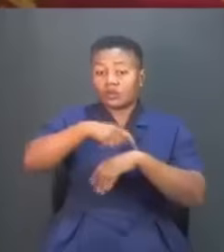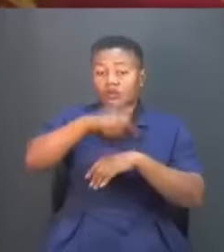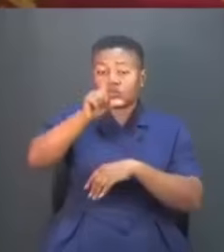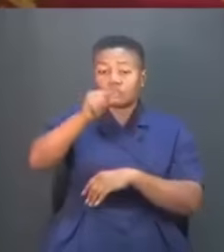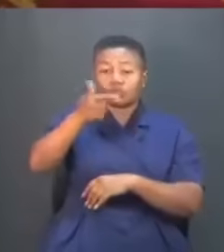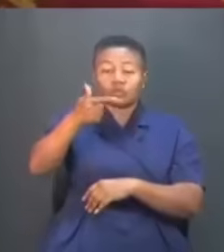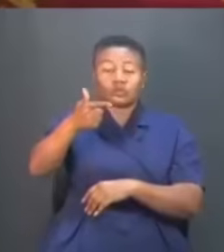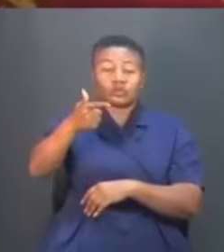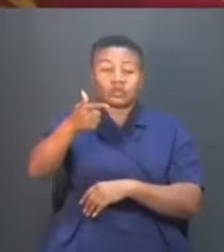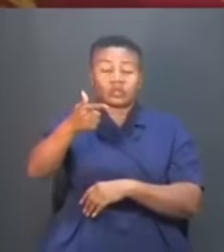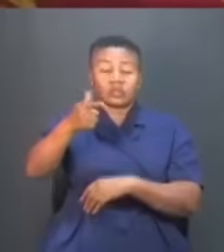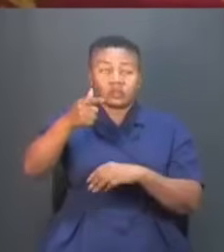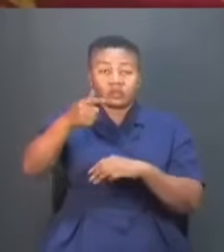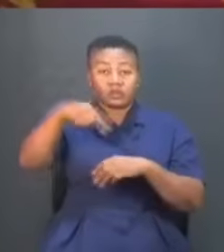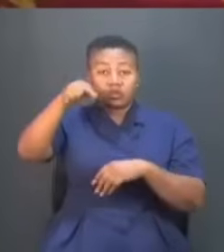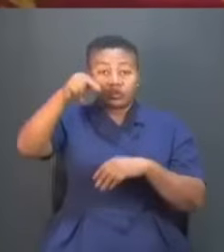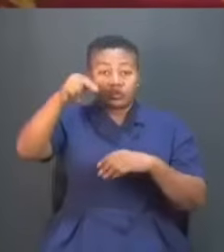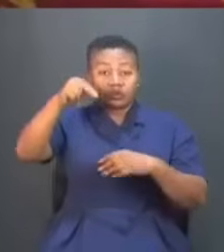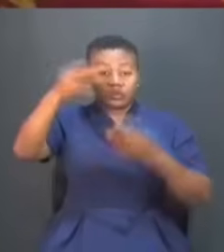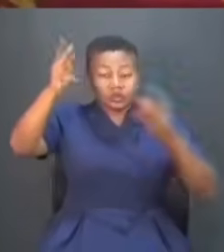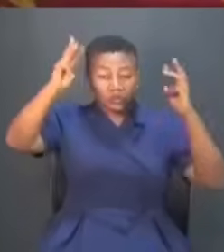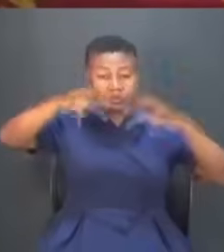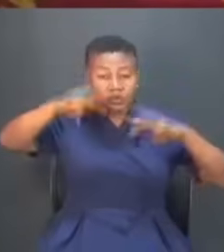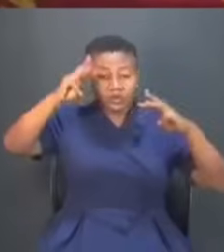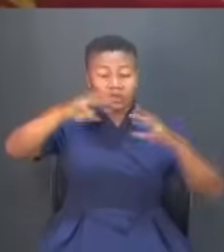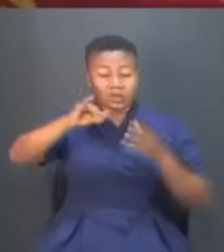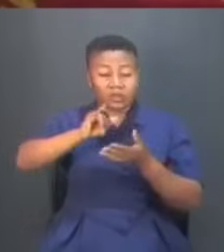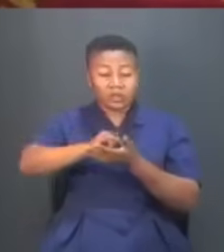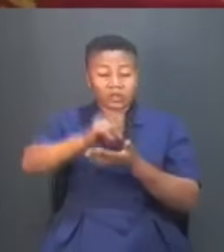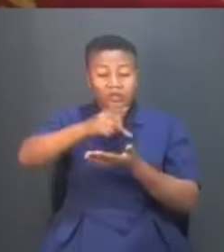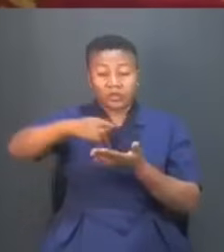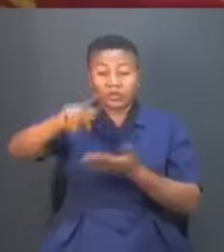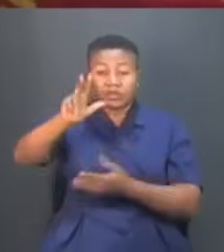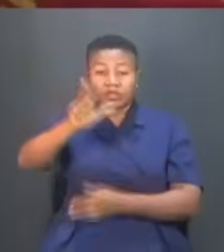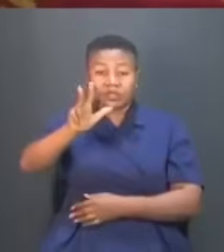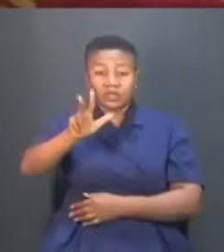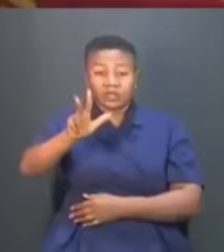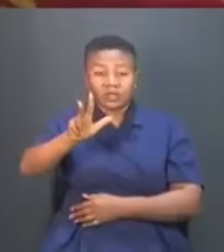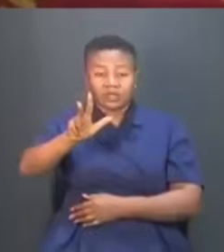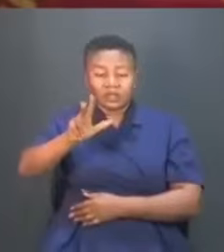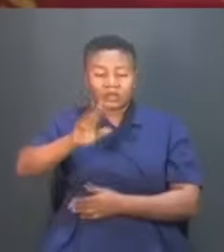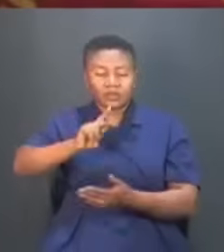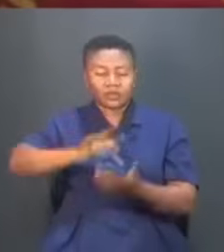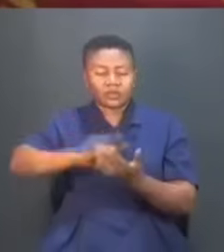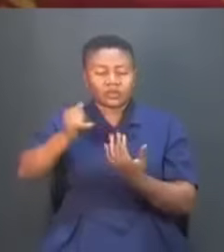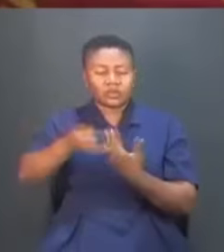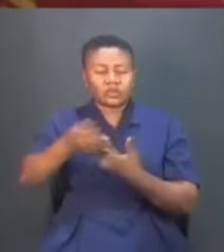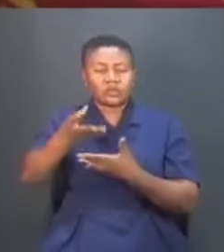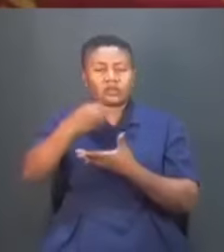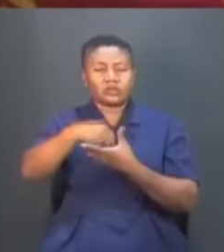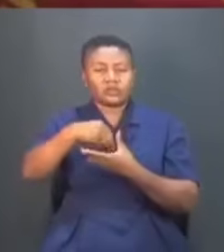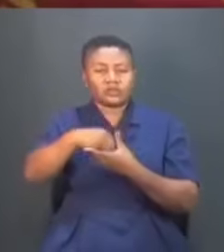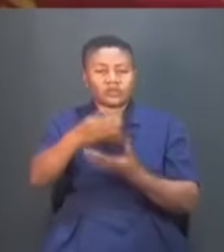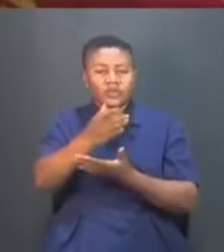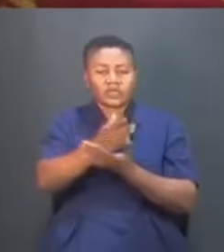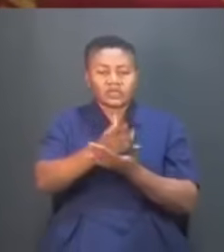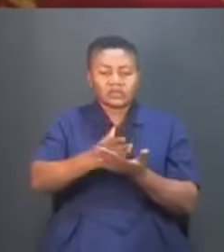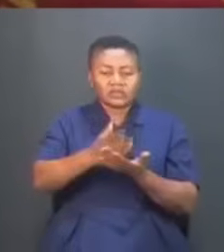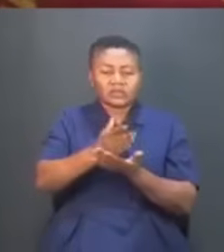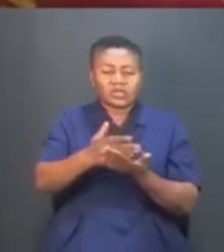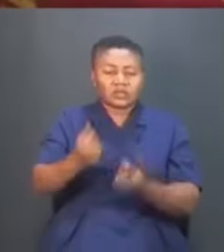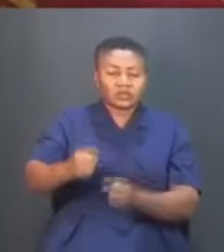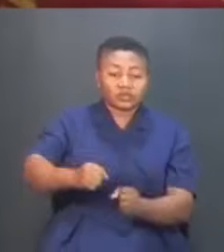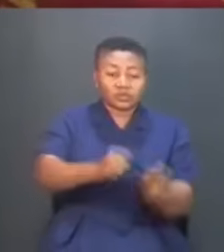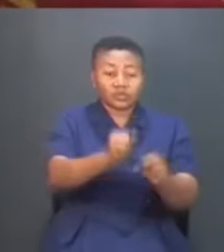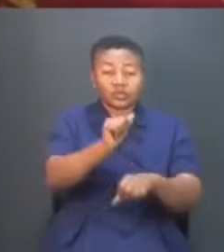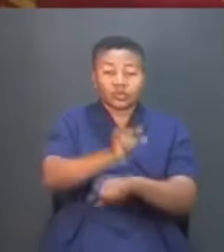floods. The scope of Phase 3 of the project includes downstream works,